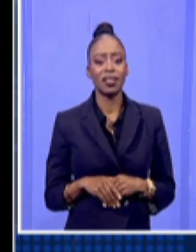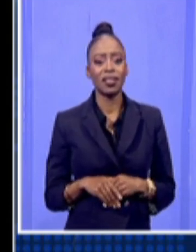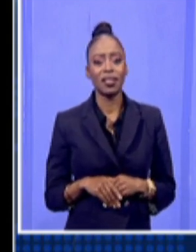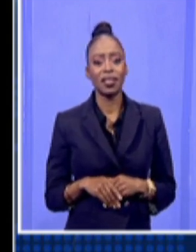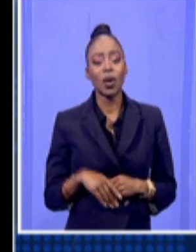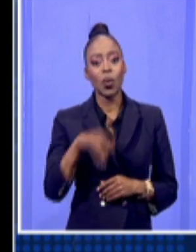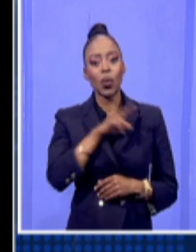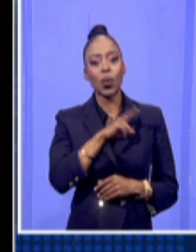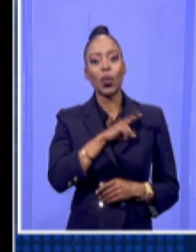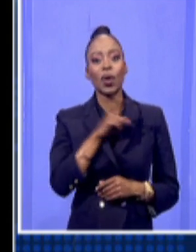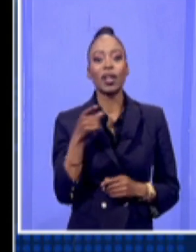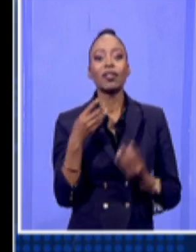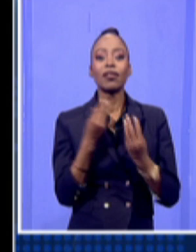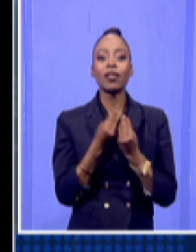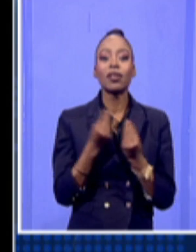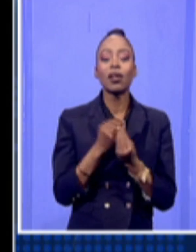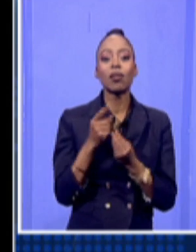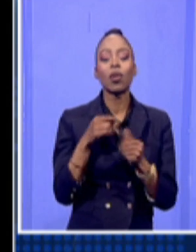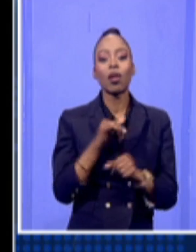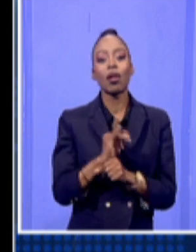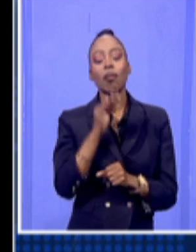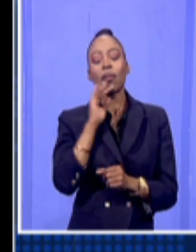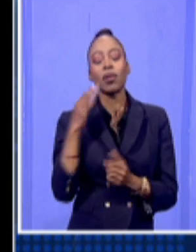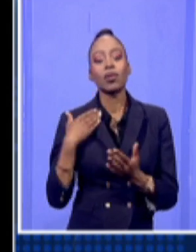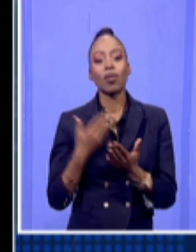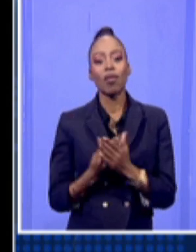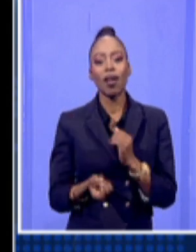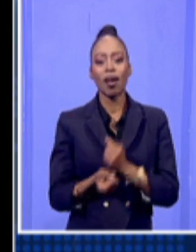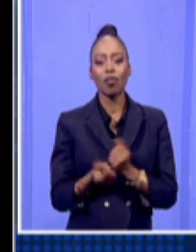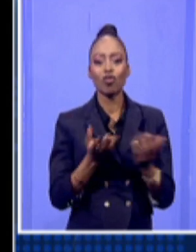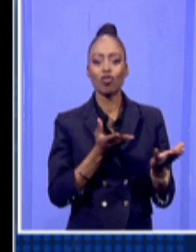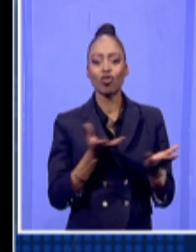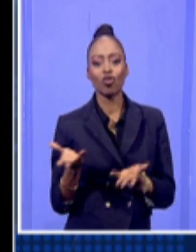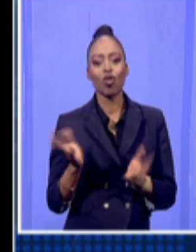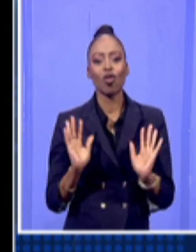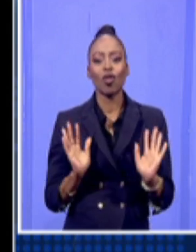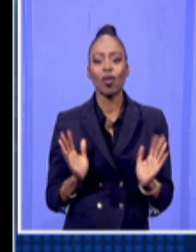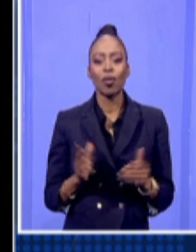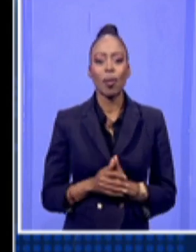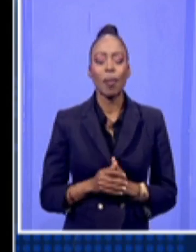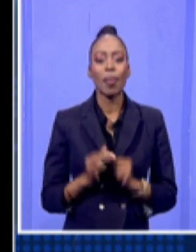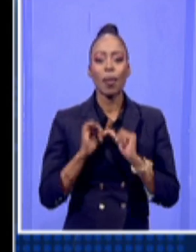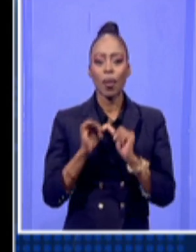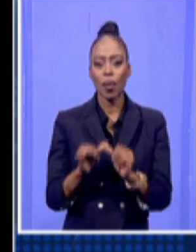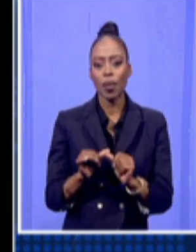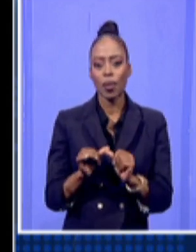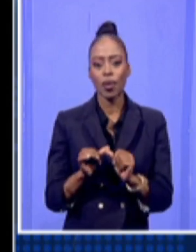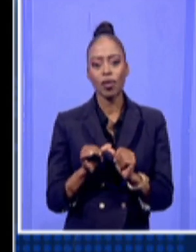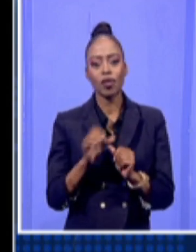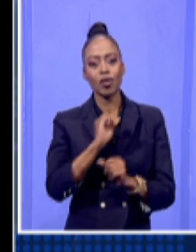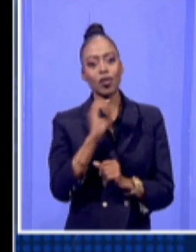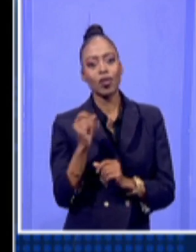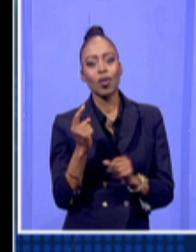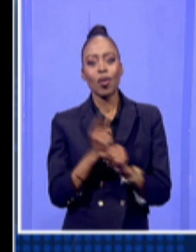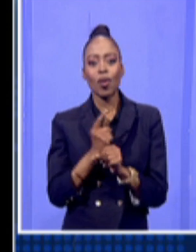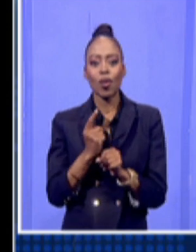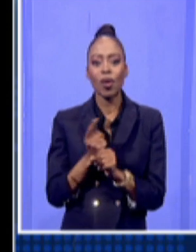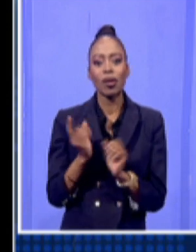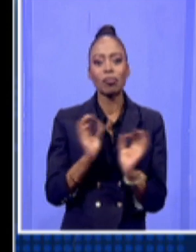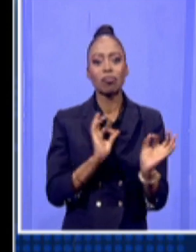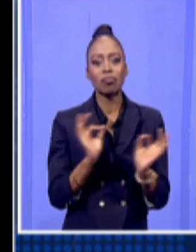we could reduce ourselves to that. We haven't behaved in a manner that is unprofessional. We've always exercised with